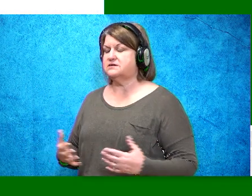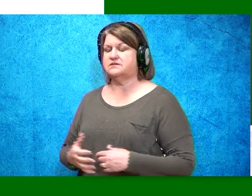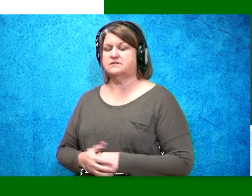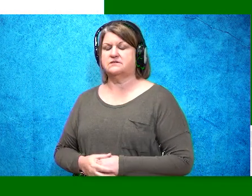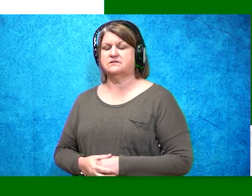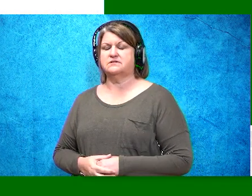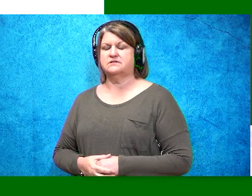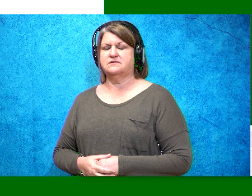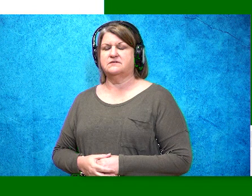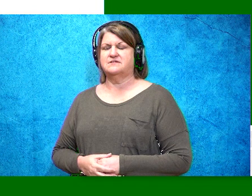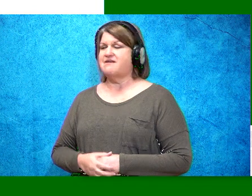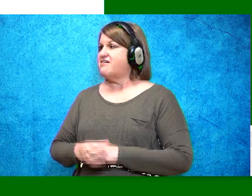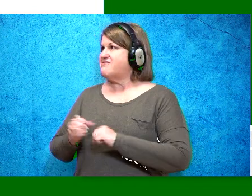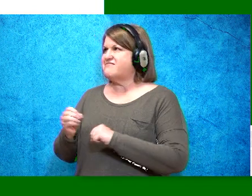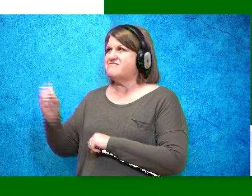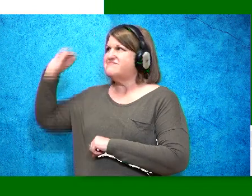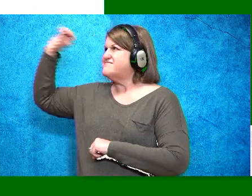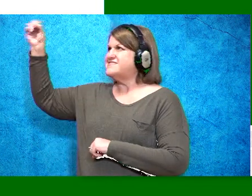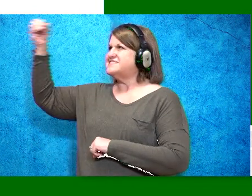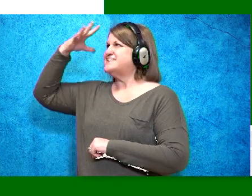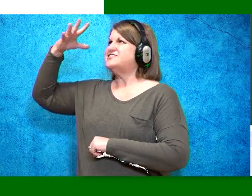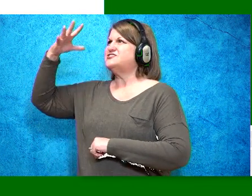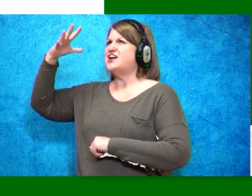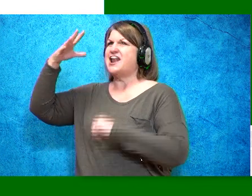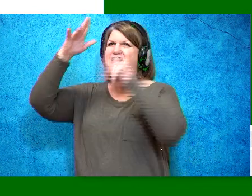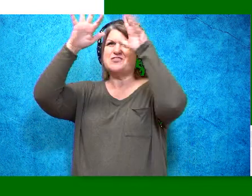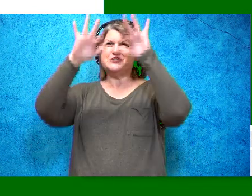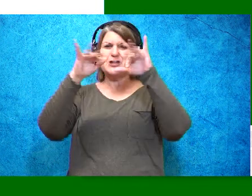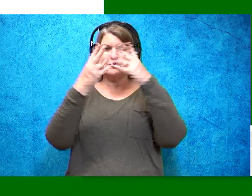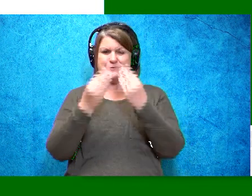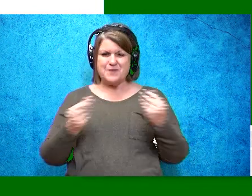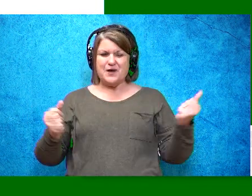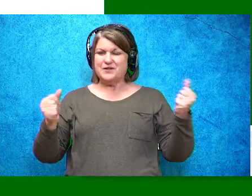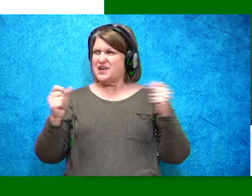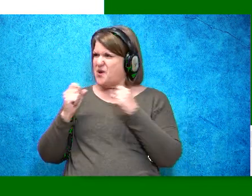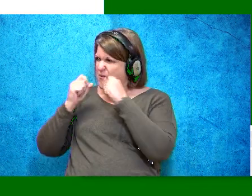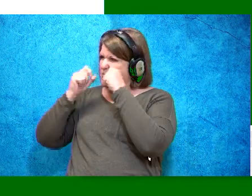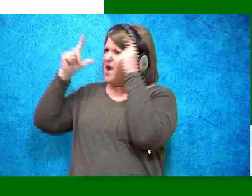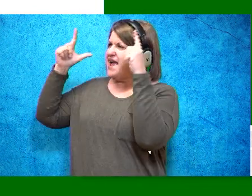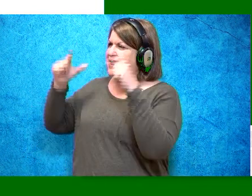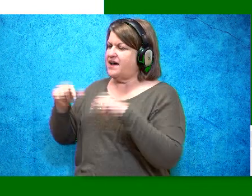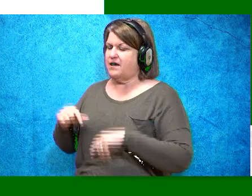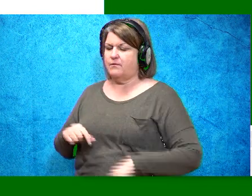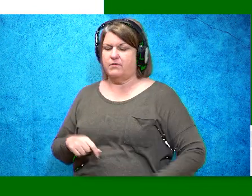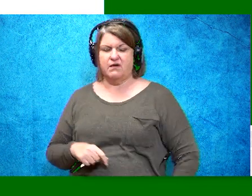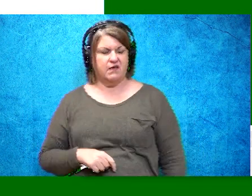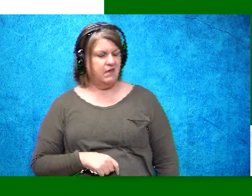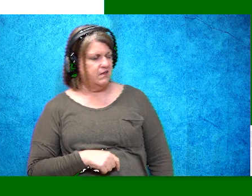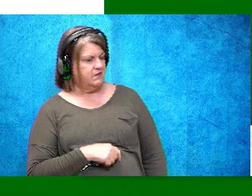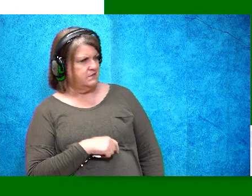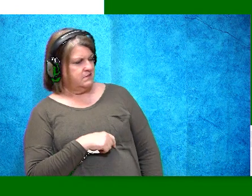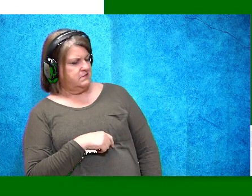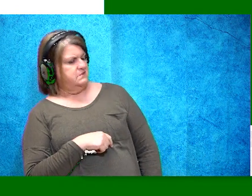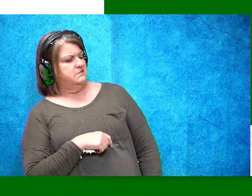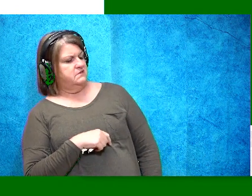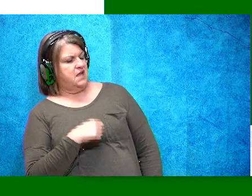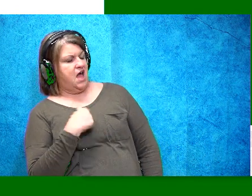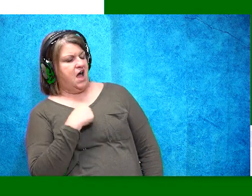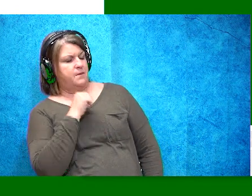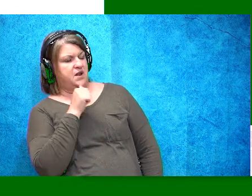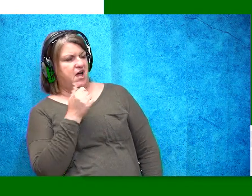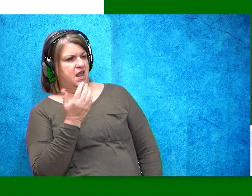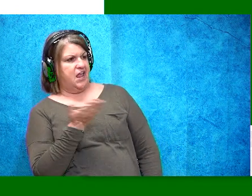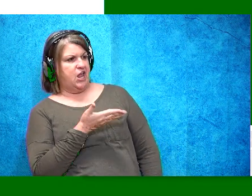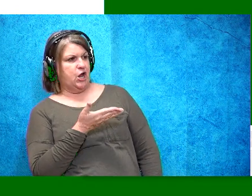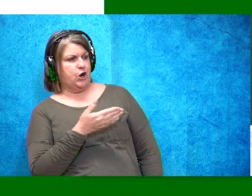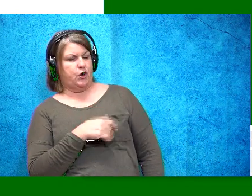The sun is shining, the snow is melting, wake up. I am not here, said the voice. Frog